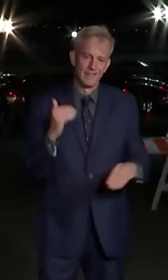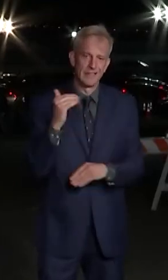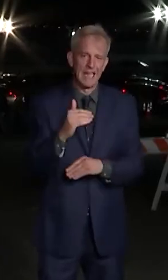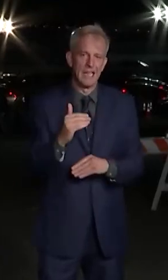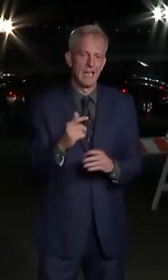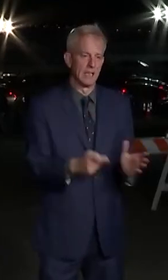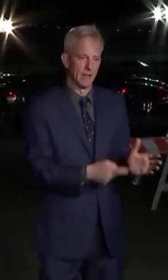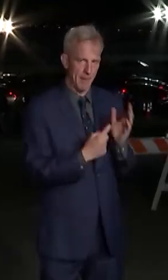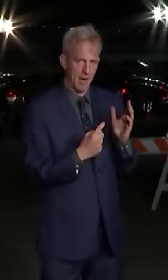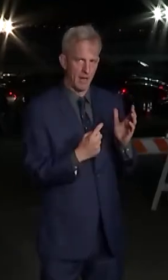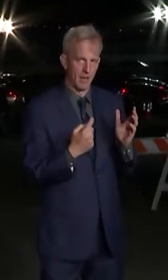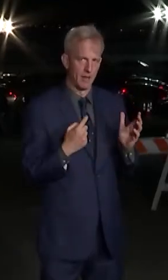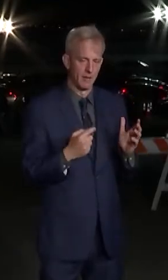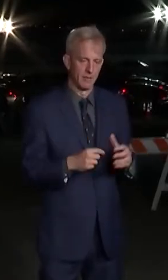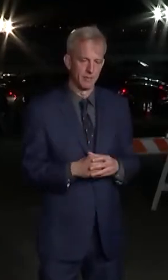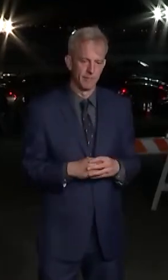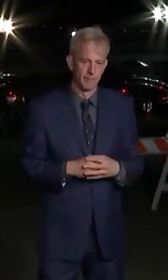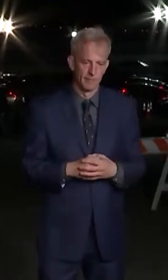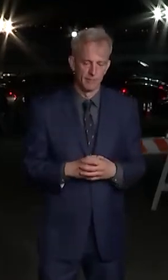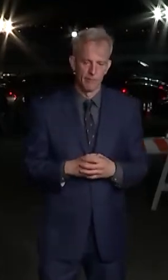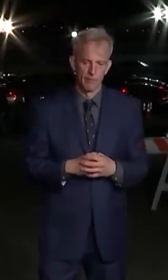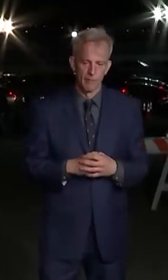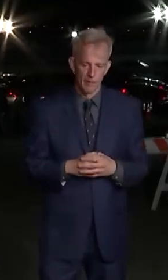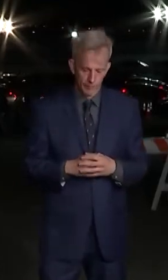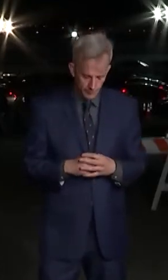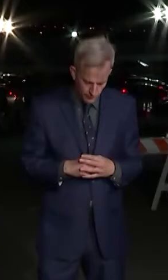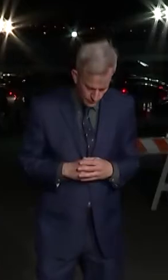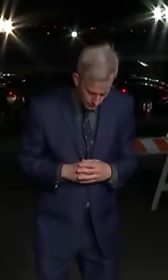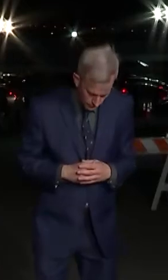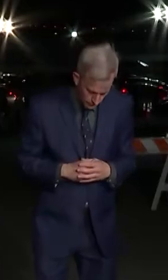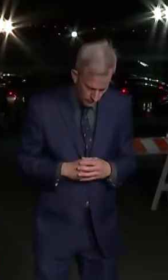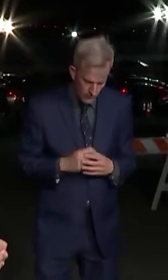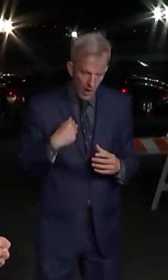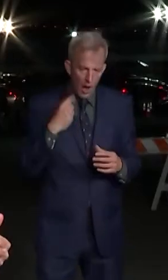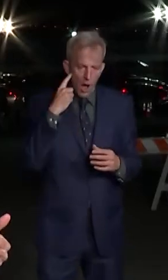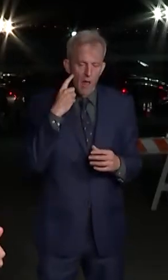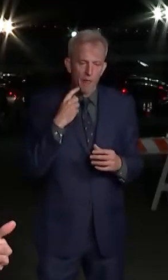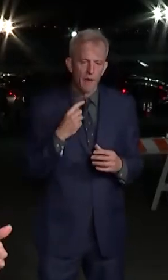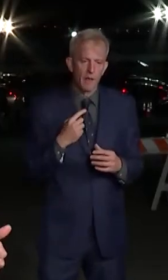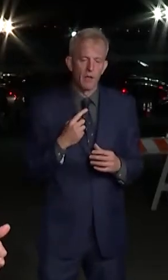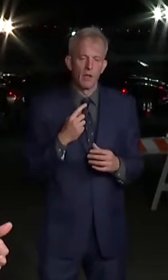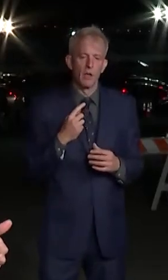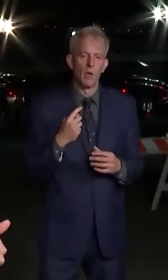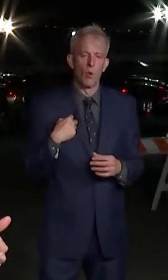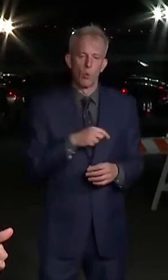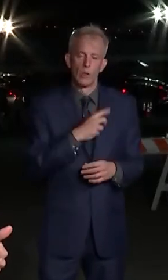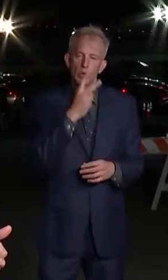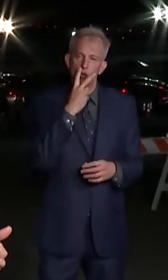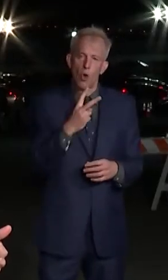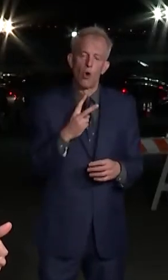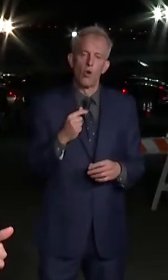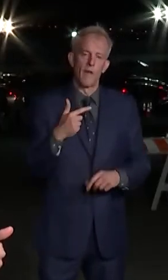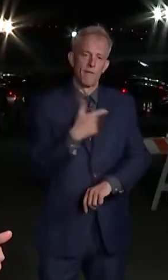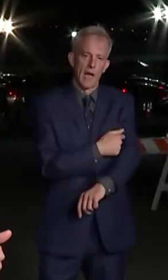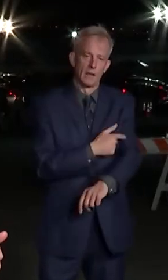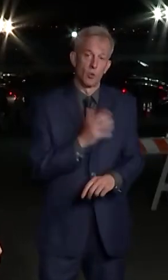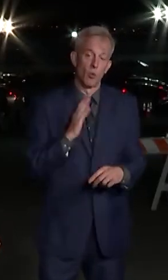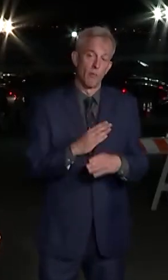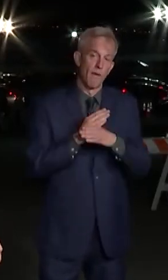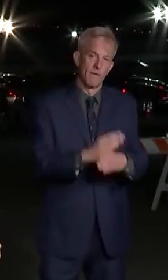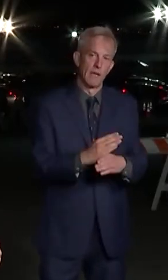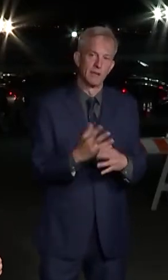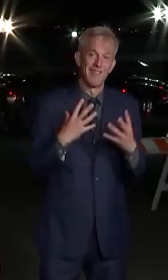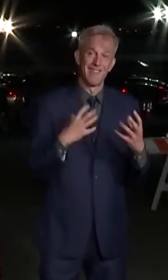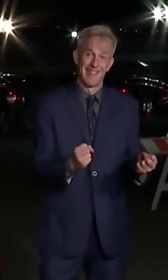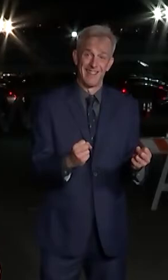it was more important, I think zero-sum game, yeah, to some extent it was. We saw that the vaccines will prevent and heal and